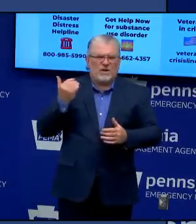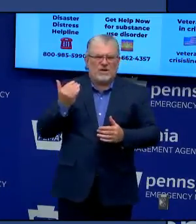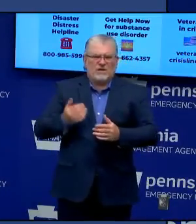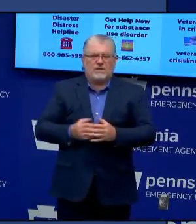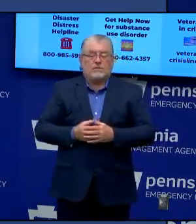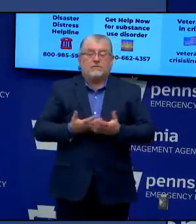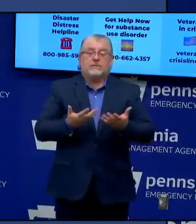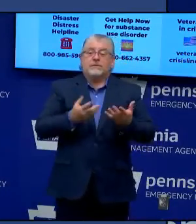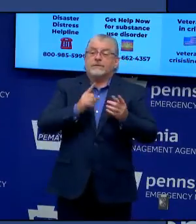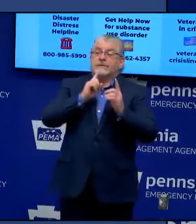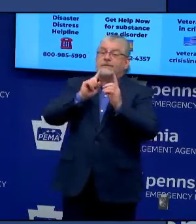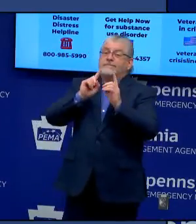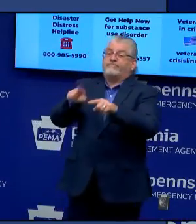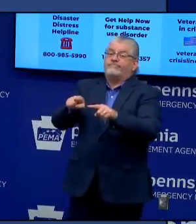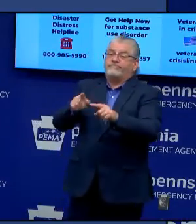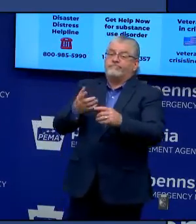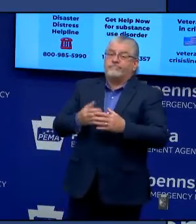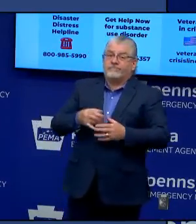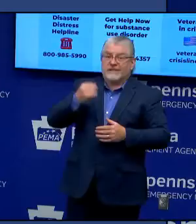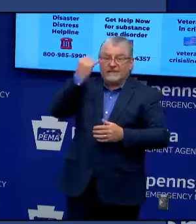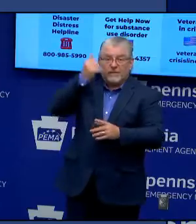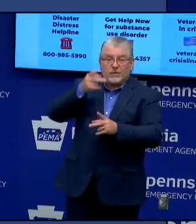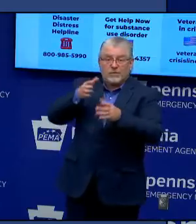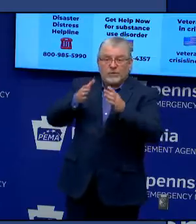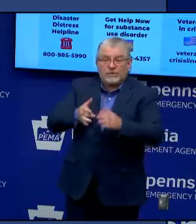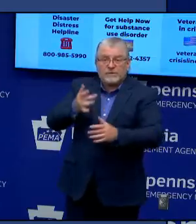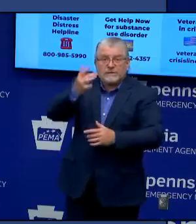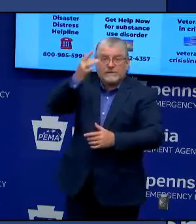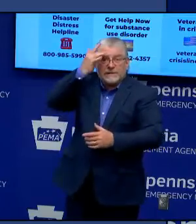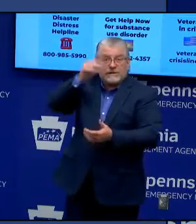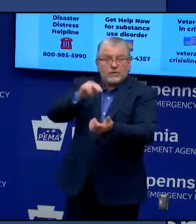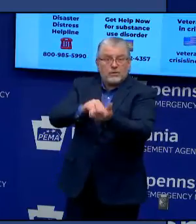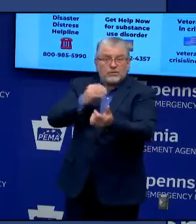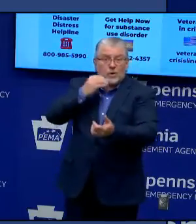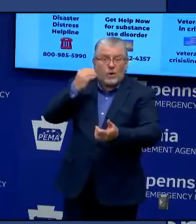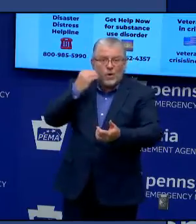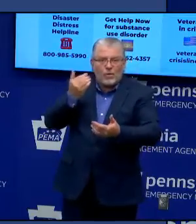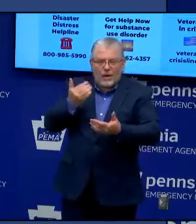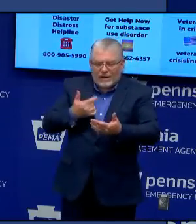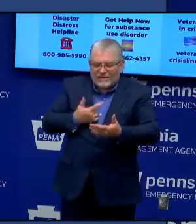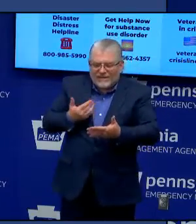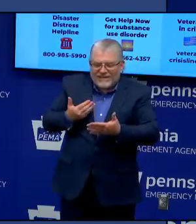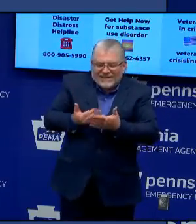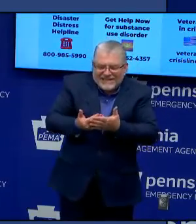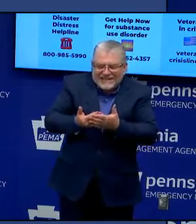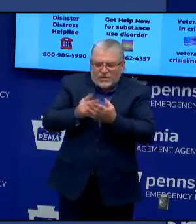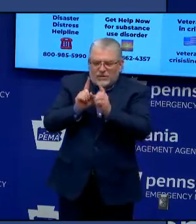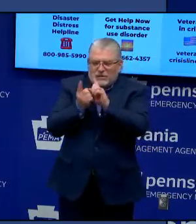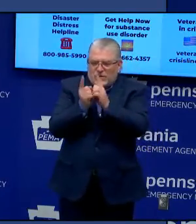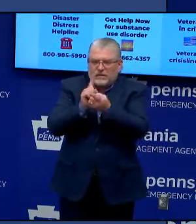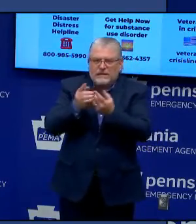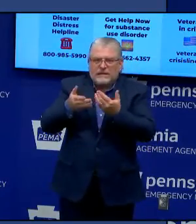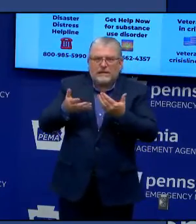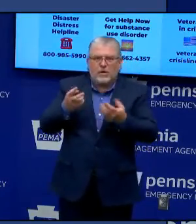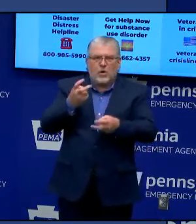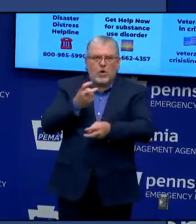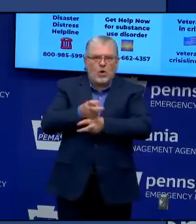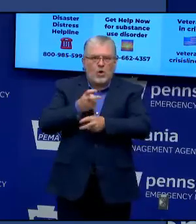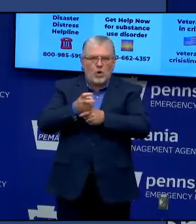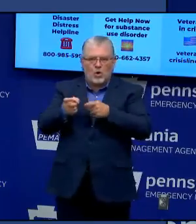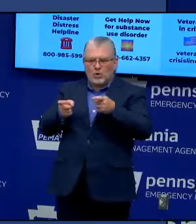in many of the nursing homes and other personal care homes, it tends to spread. It's very hard to control. In